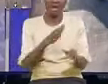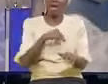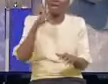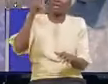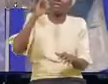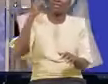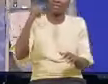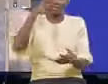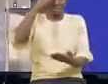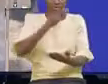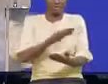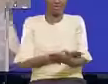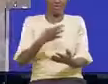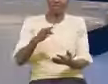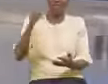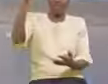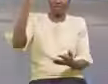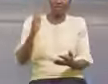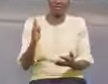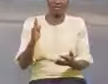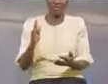Eya enye Mawu vila.